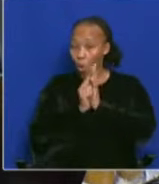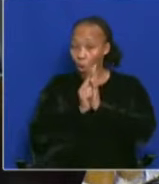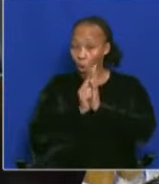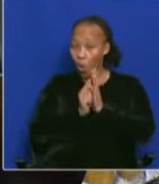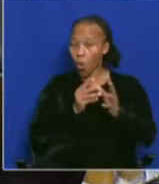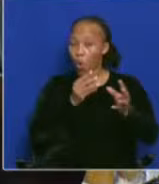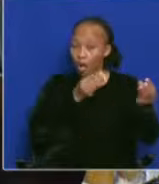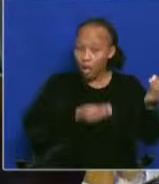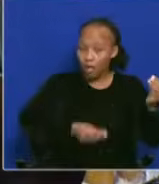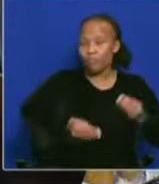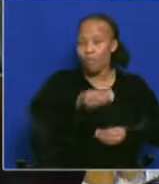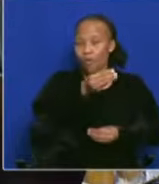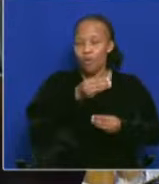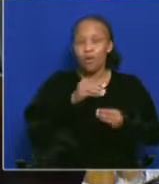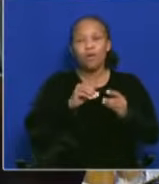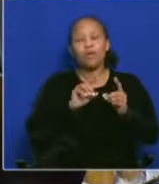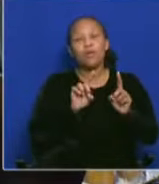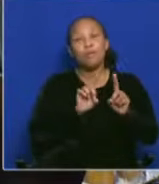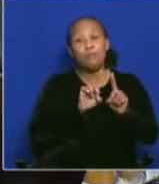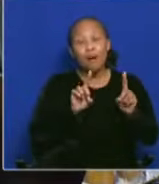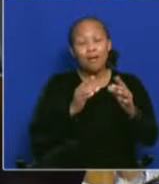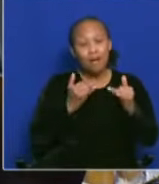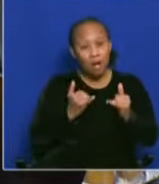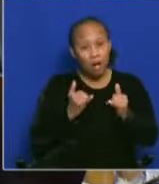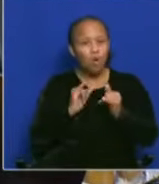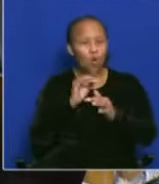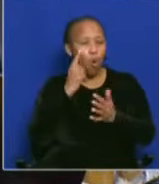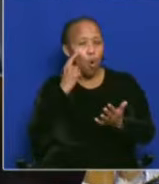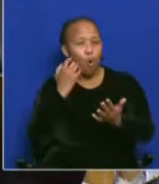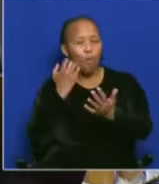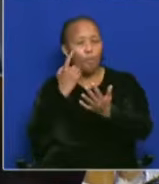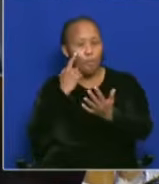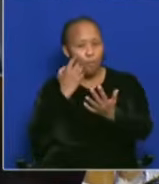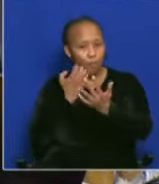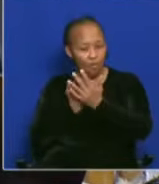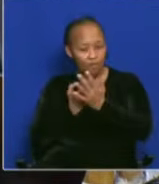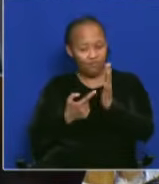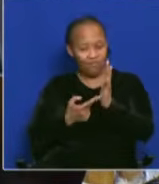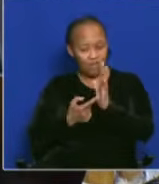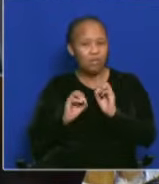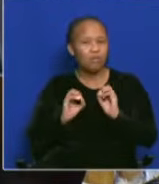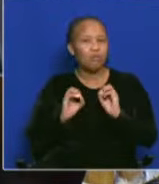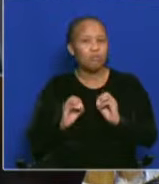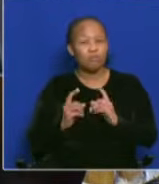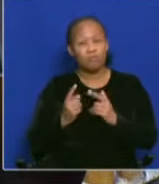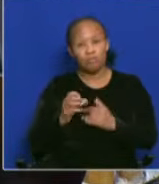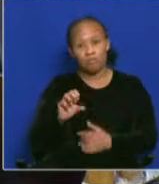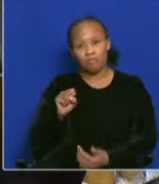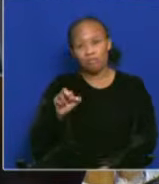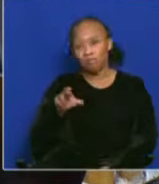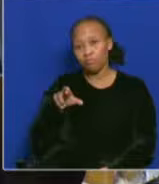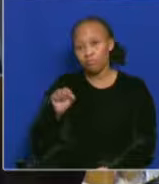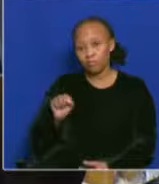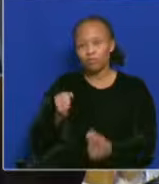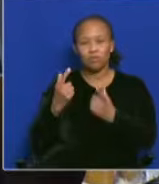lawful export. So the effect was that SARS treated the cigarettes as having been diverted into